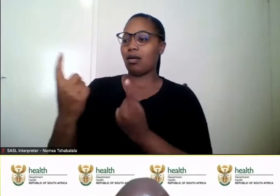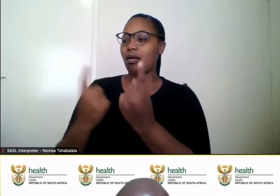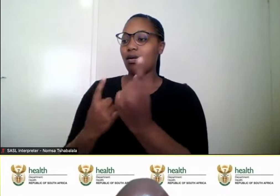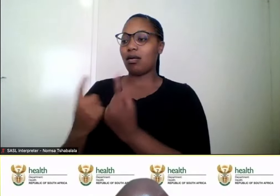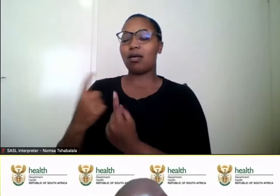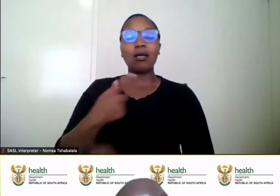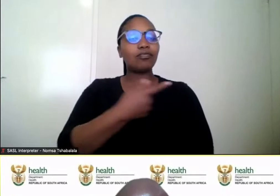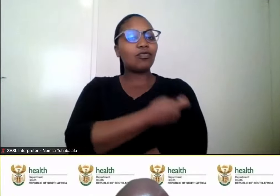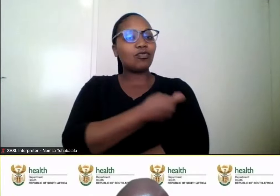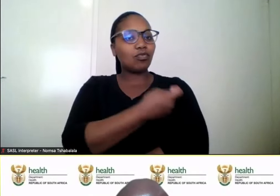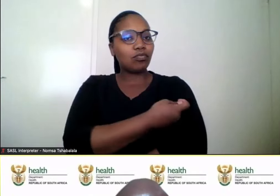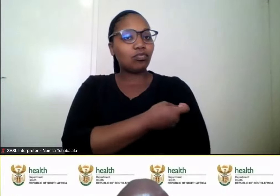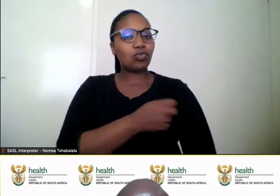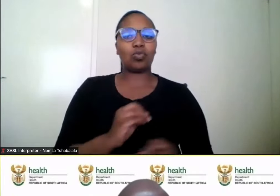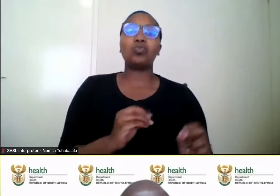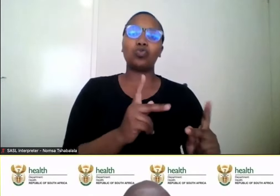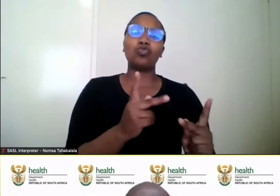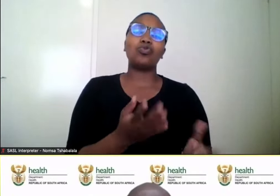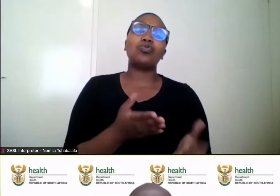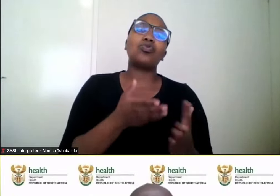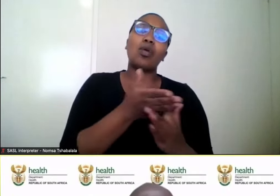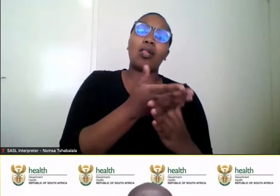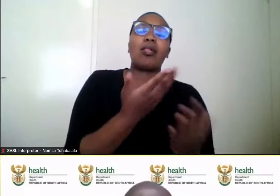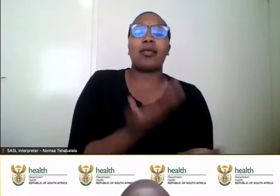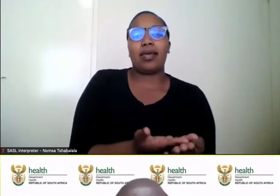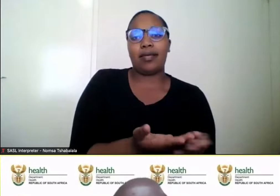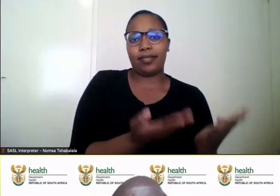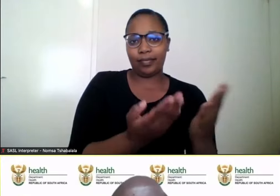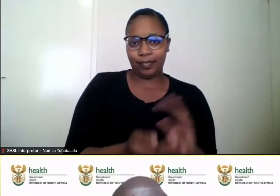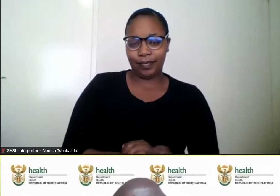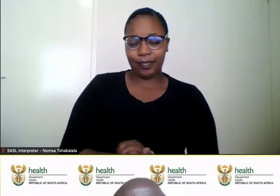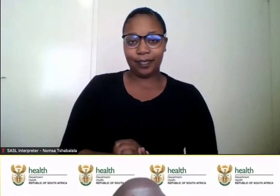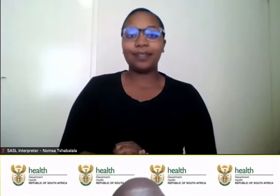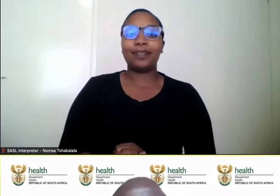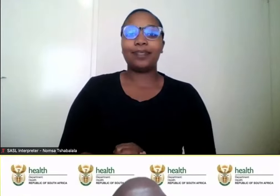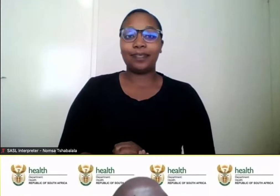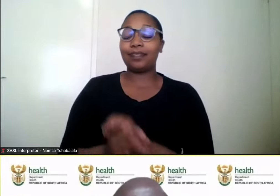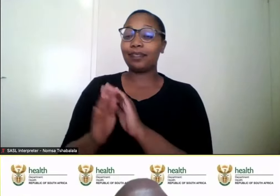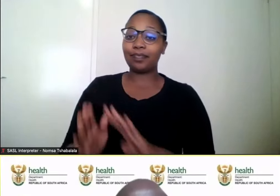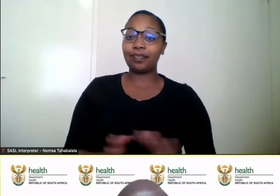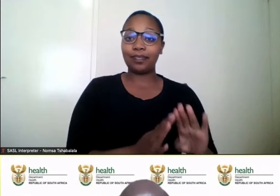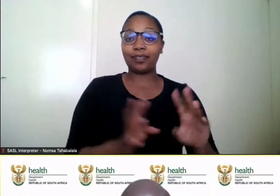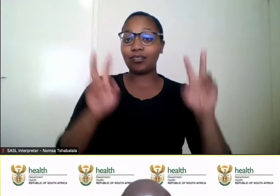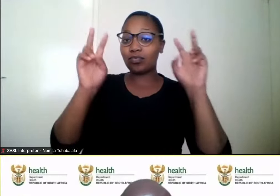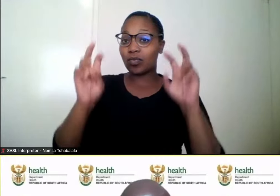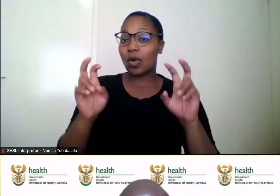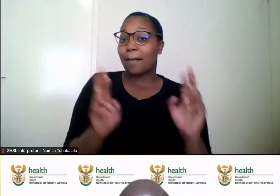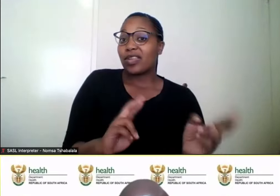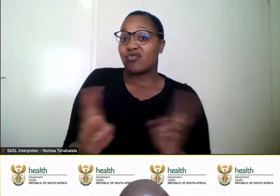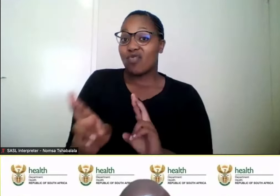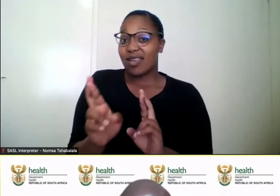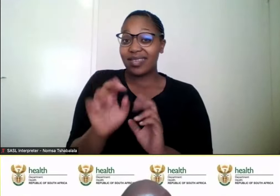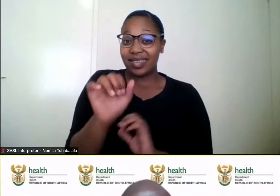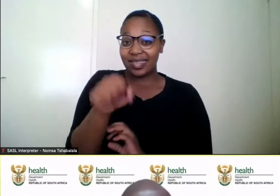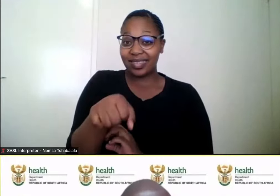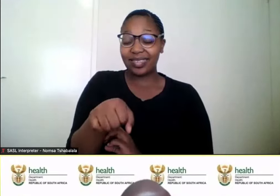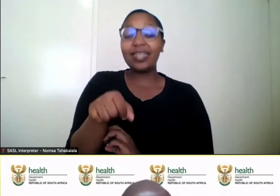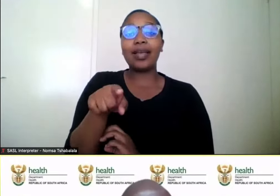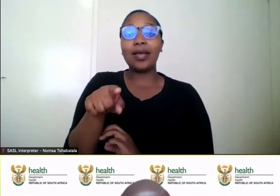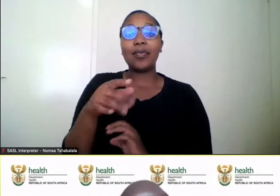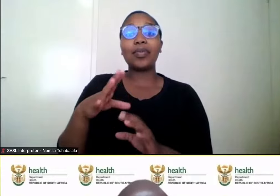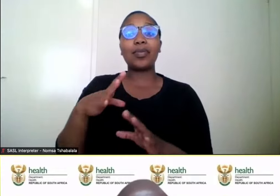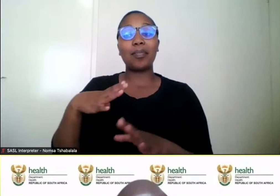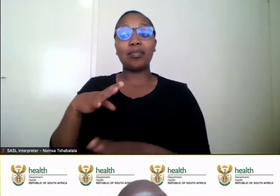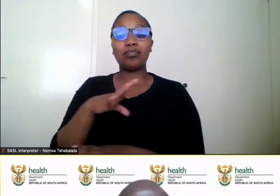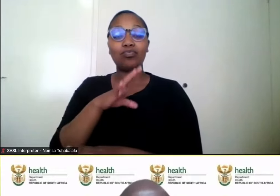a vaccine. In terms of readiness, that's what we're discussing with my colleagues, the MECs and HODs, to work